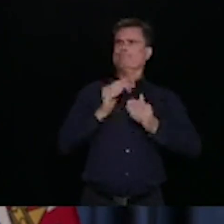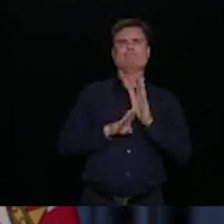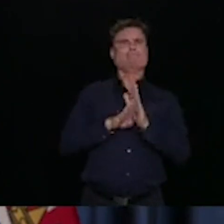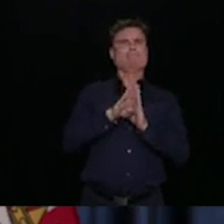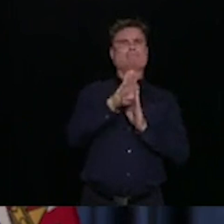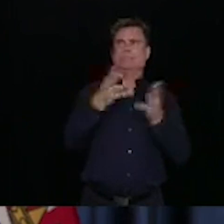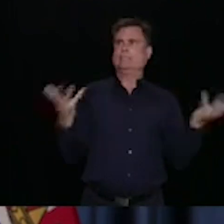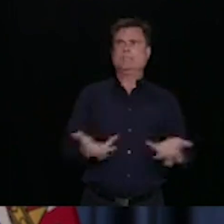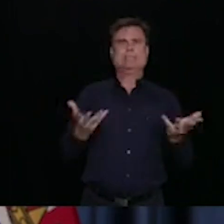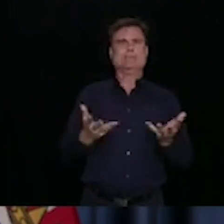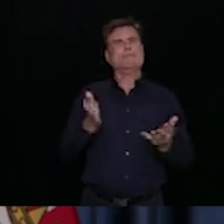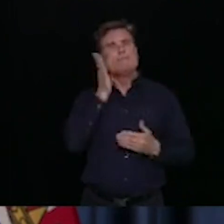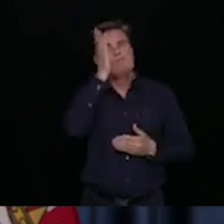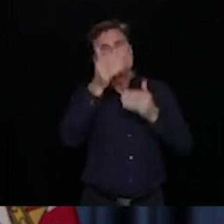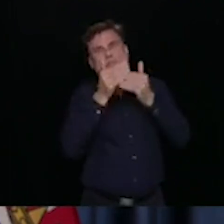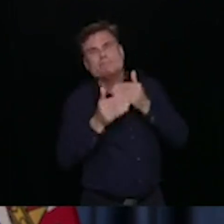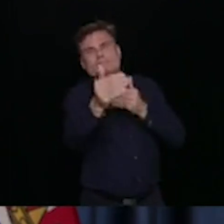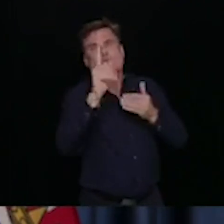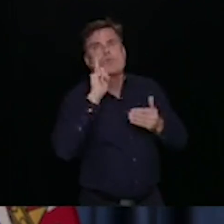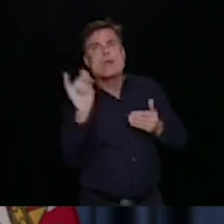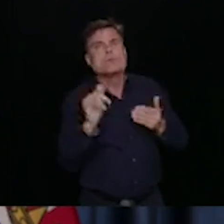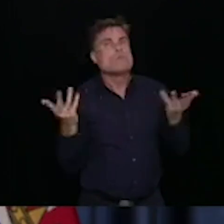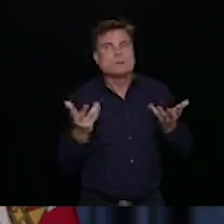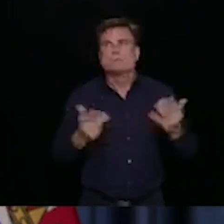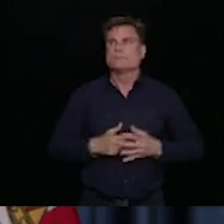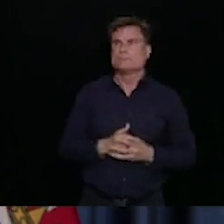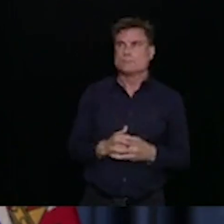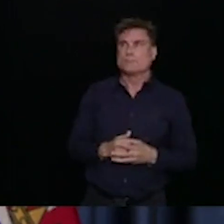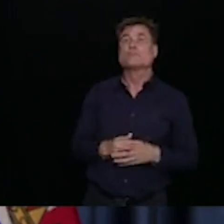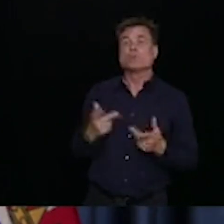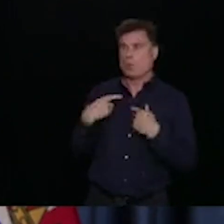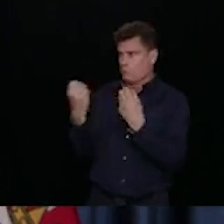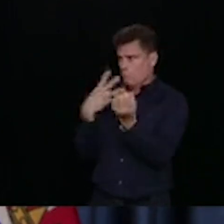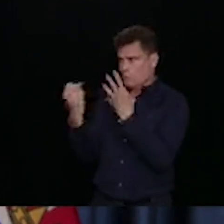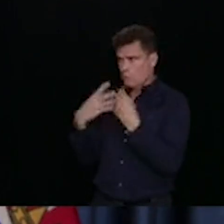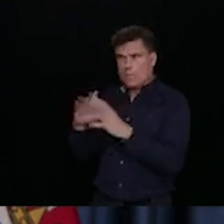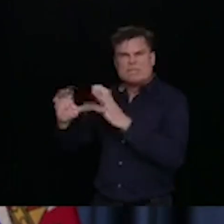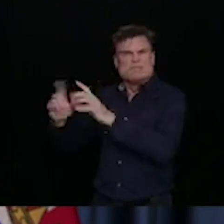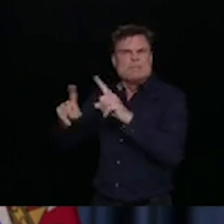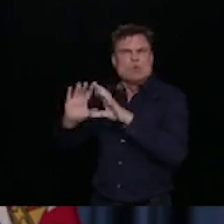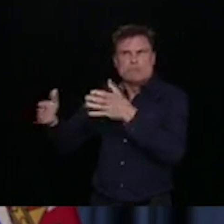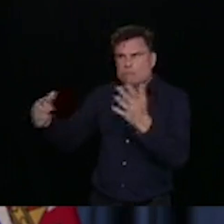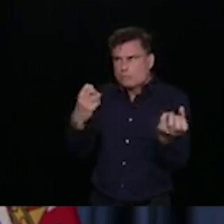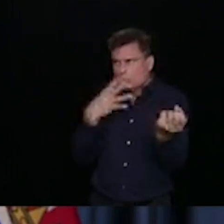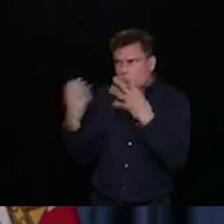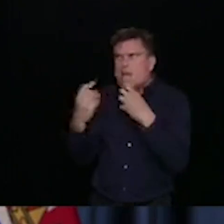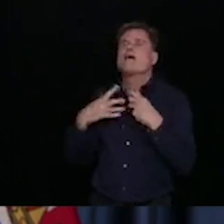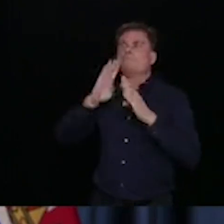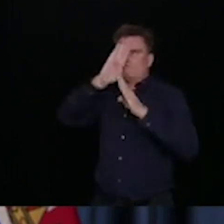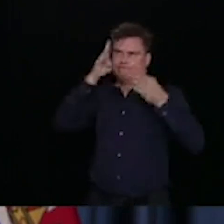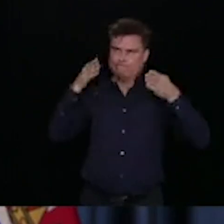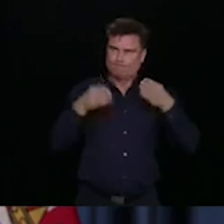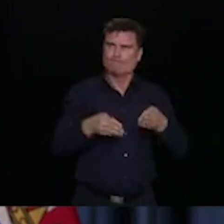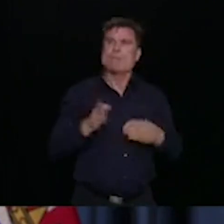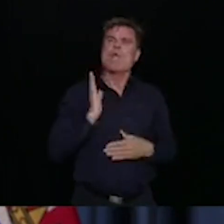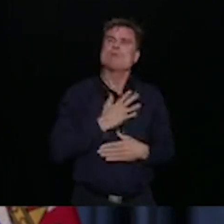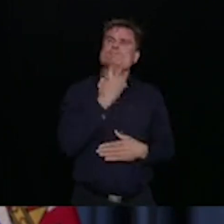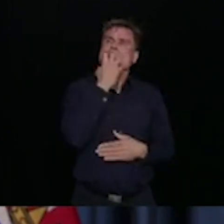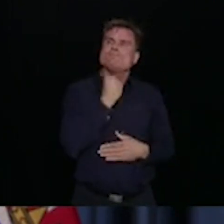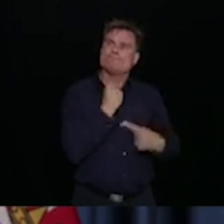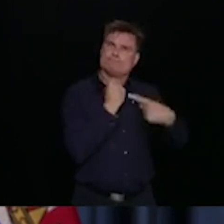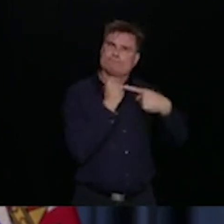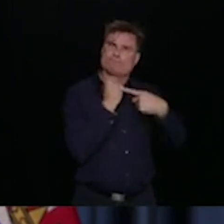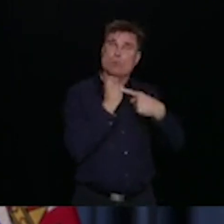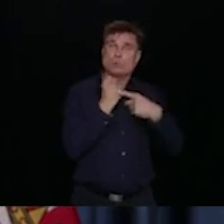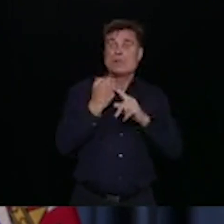going forward. And I hear over and over again that people want us to continue to focus on the values that we brought to play before the